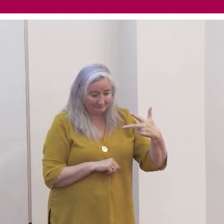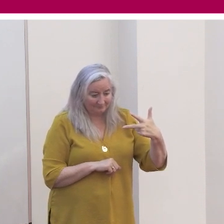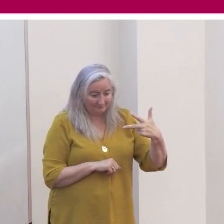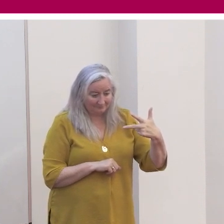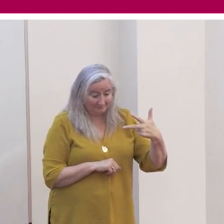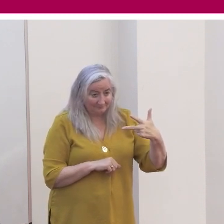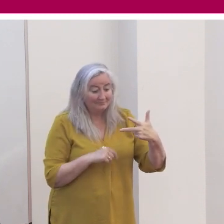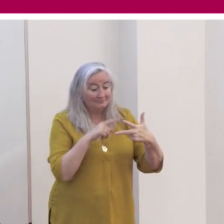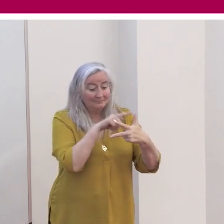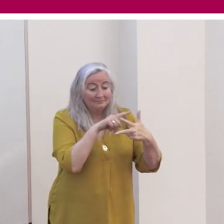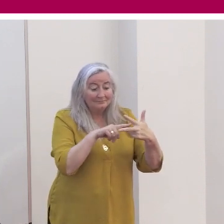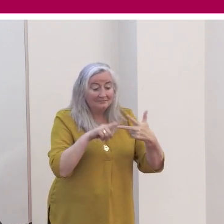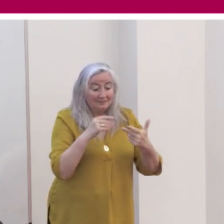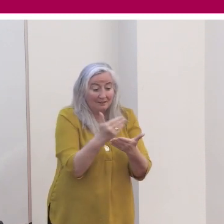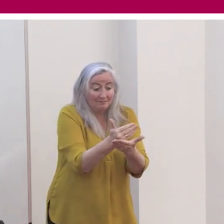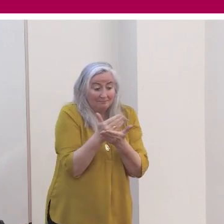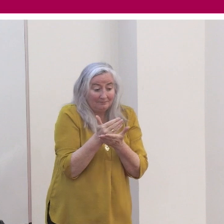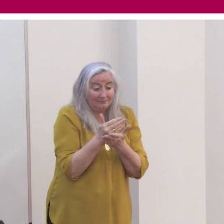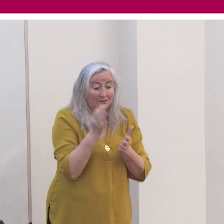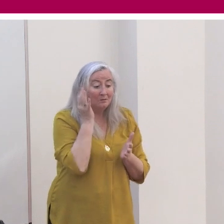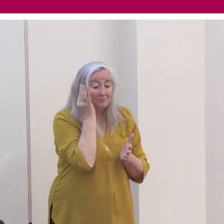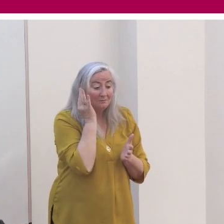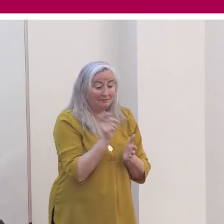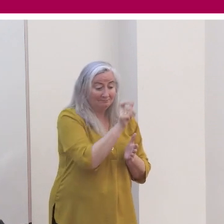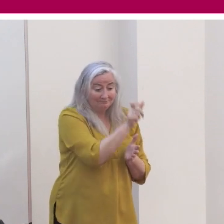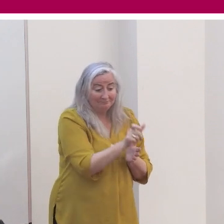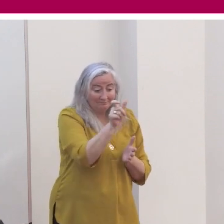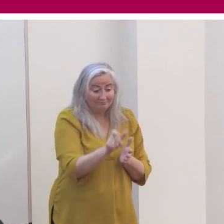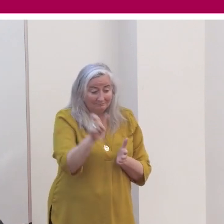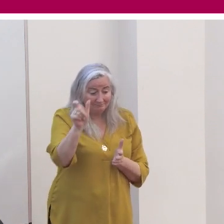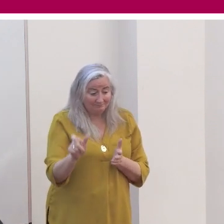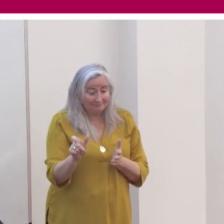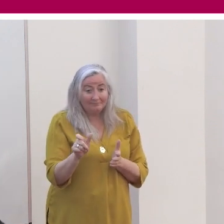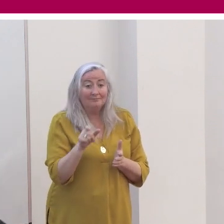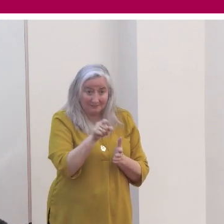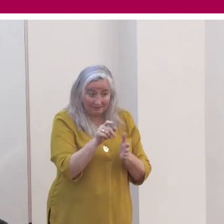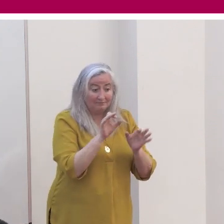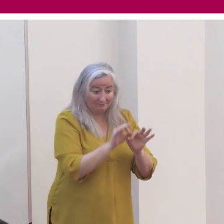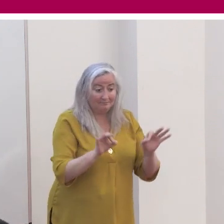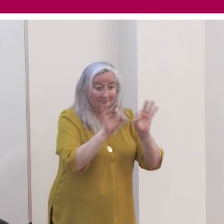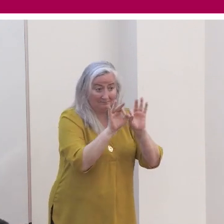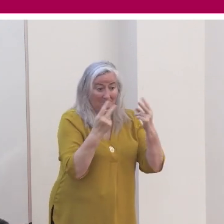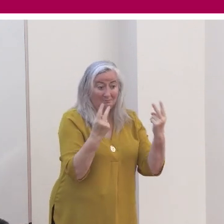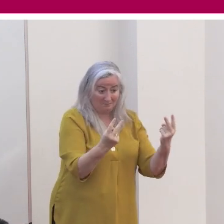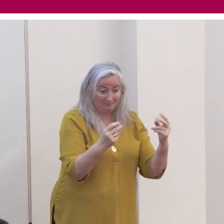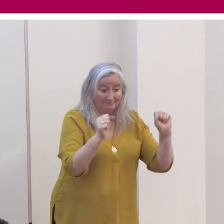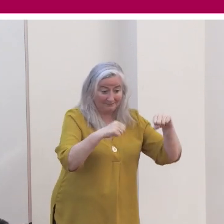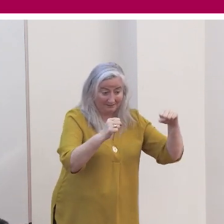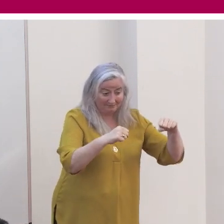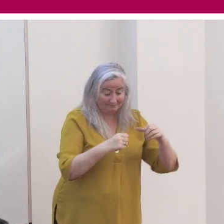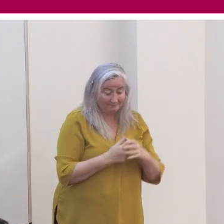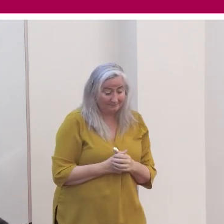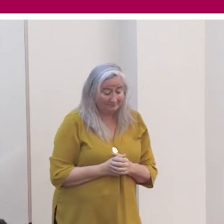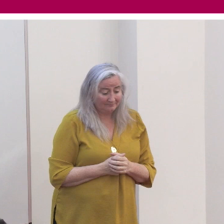it neglected an understanding that of adoption of procedural accommodations themselves. They're more interested in looking